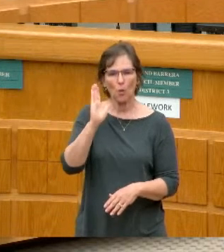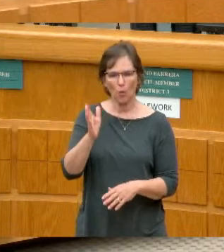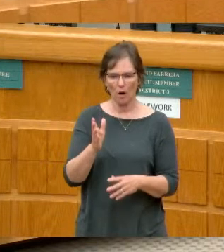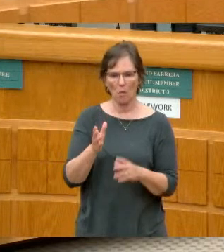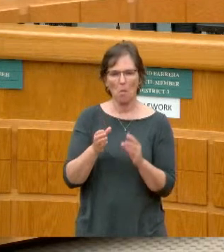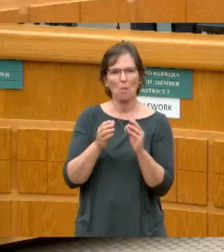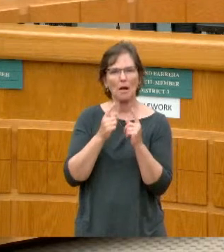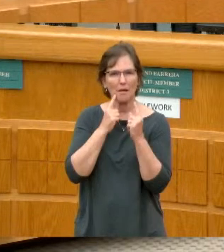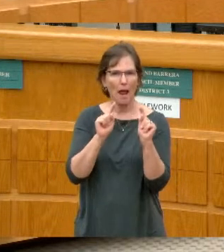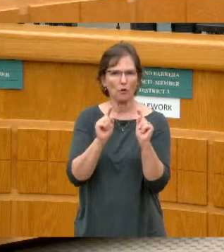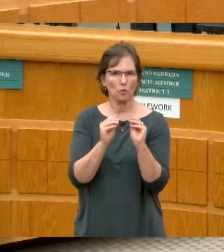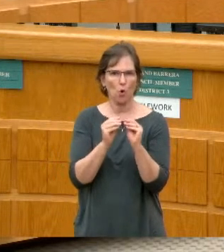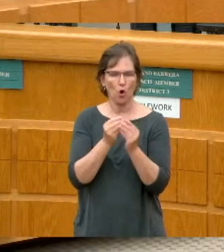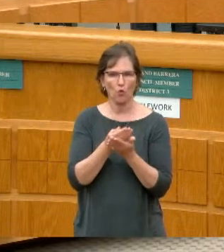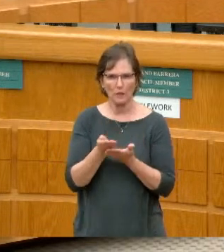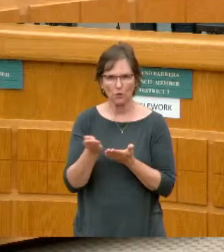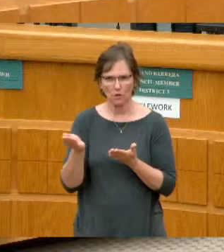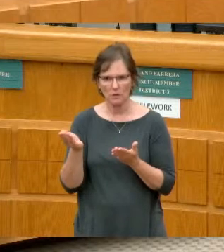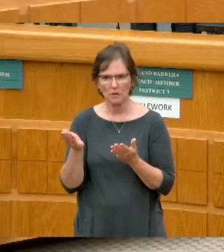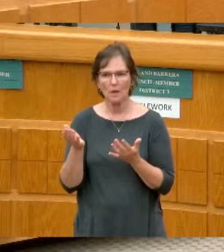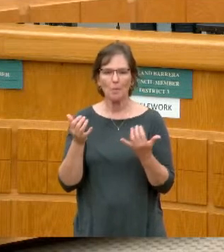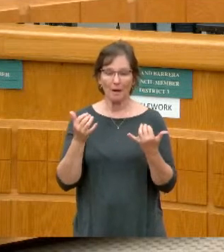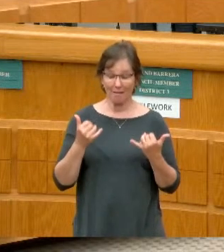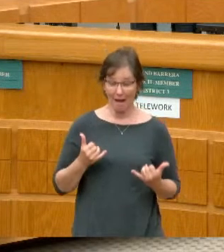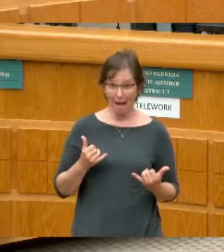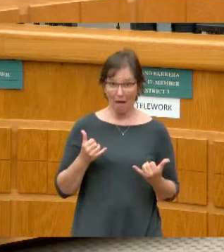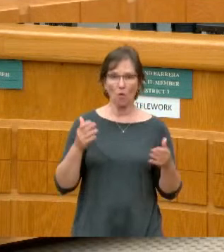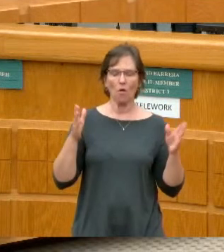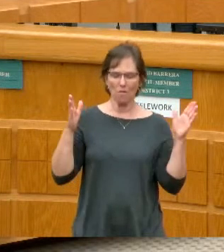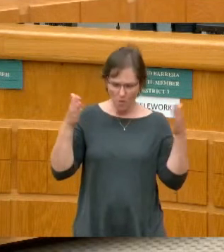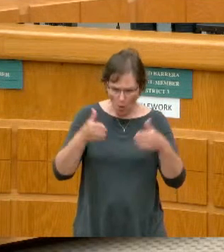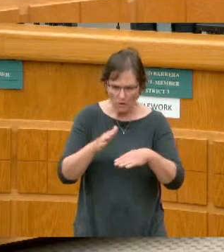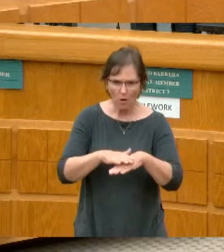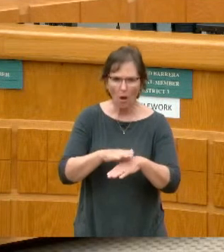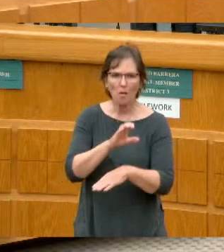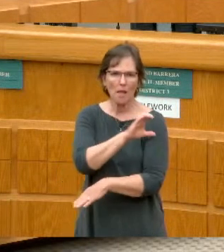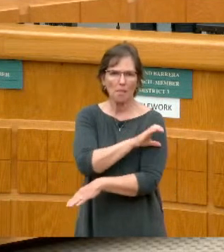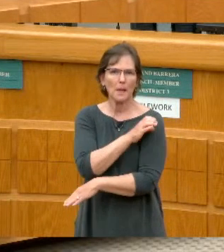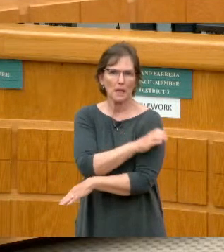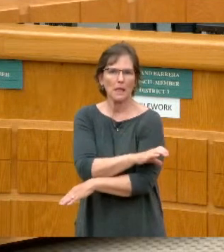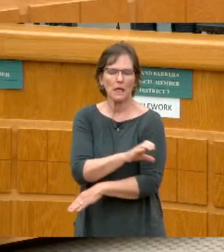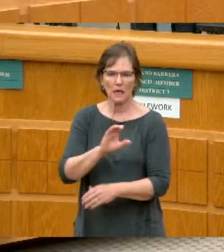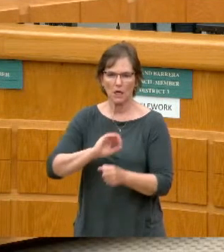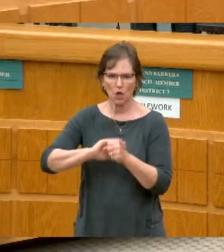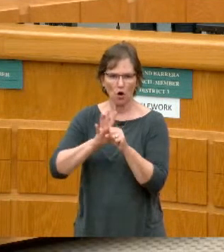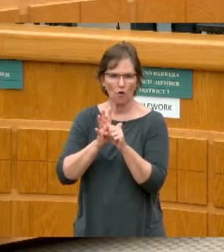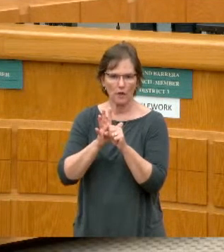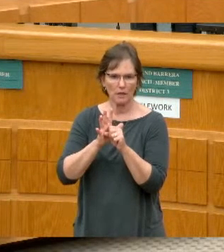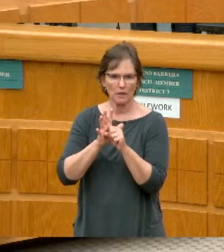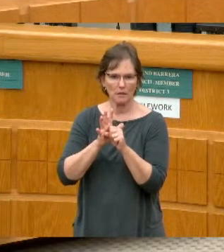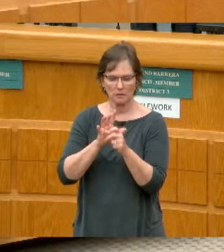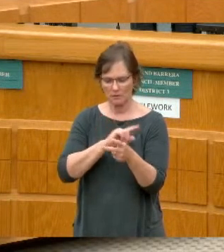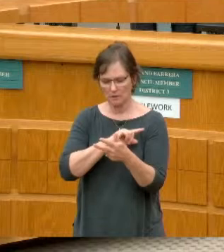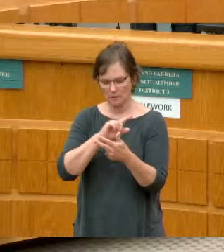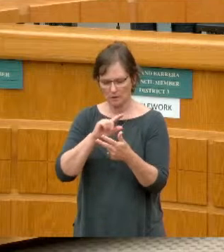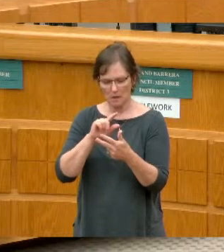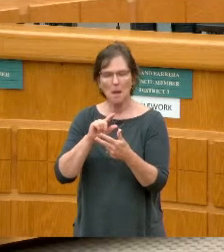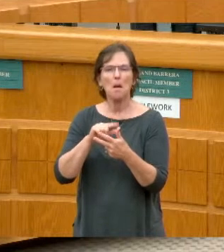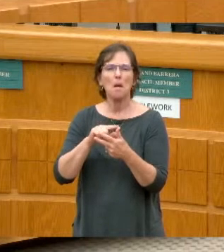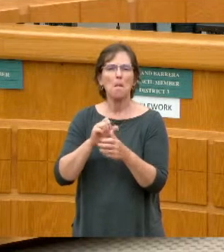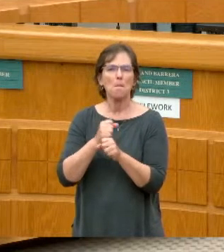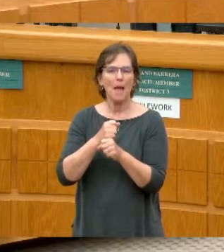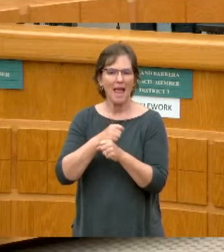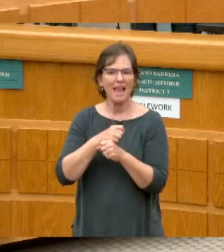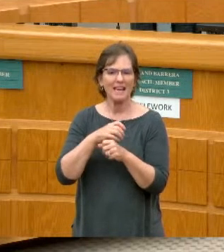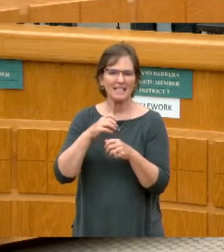of one another. That's where real mental health comes into play. So again, the next time I see you, I'm